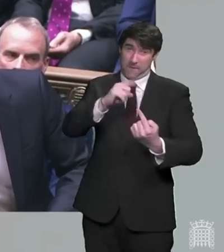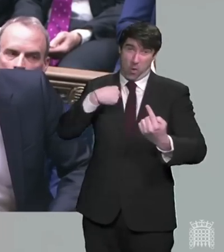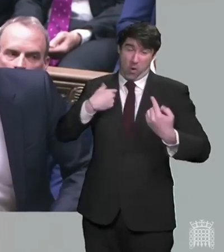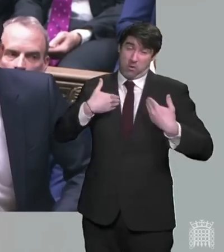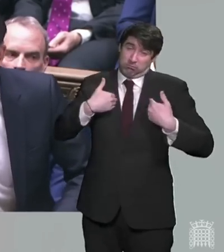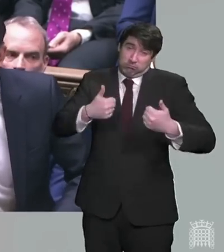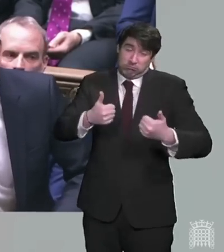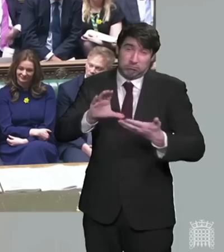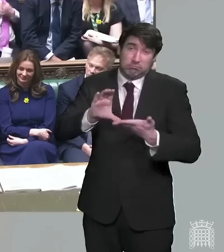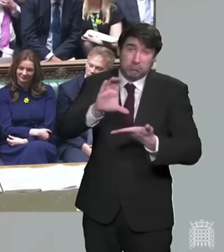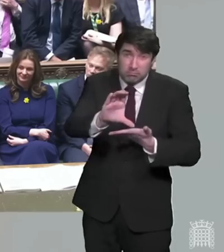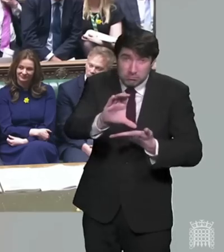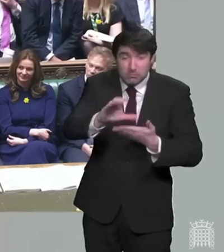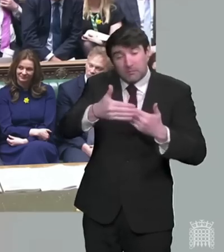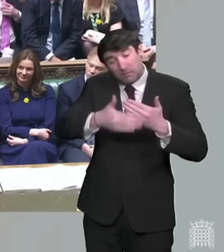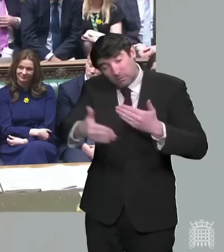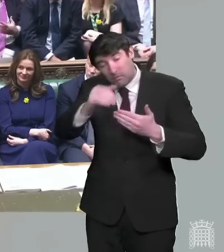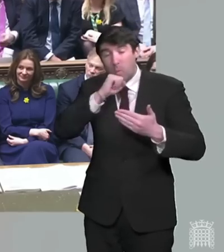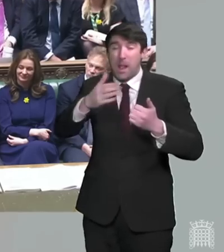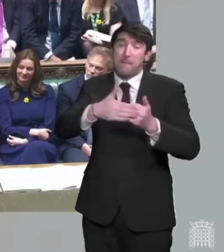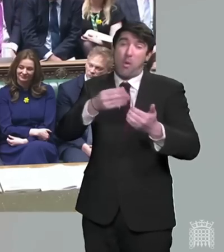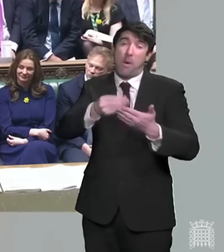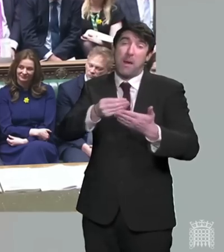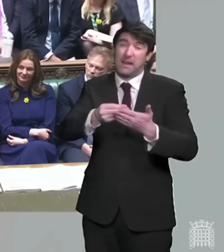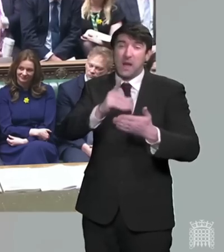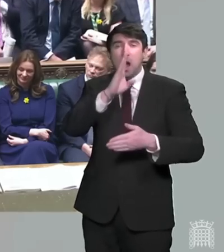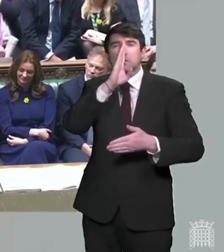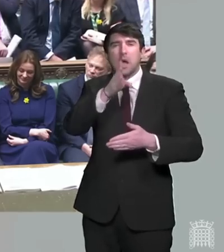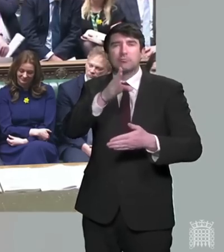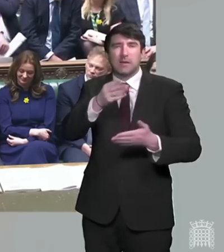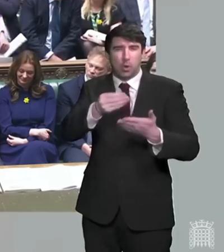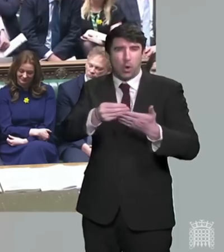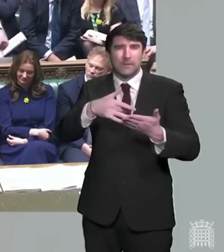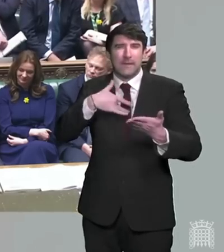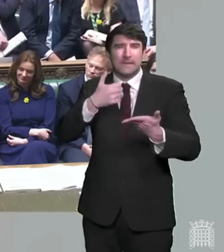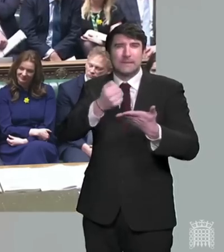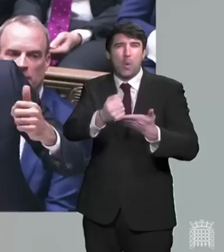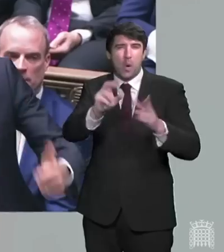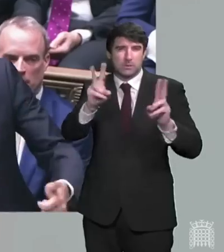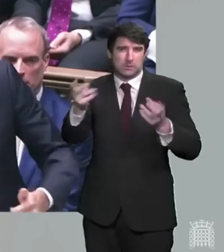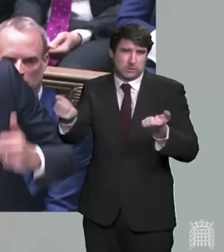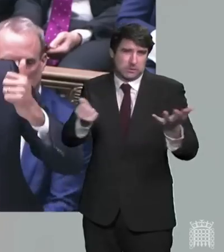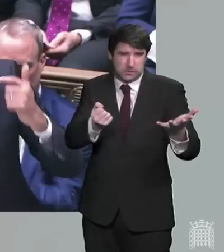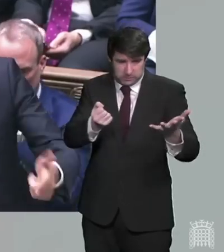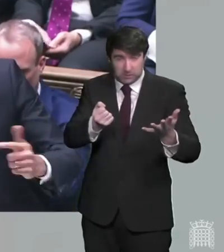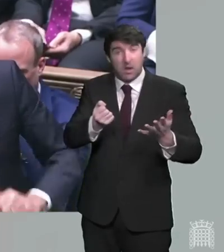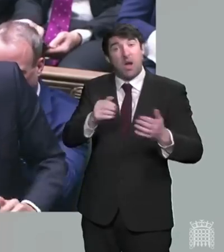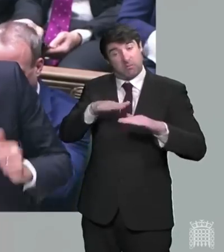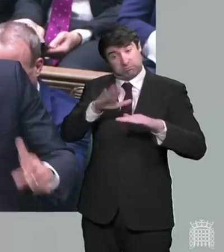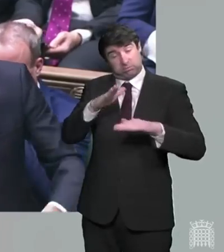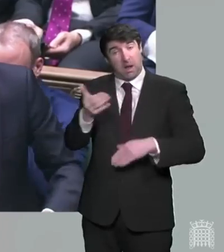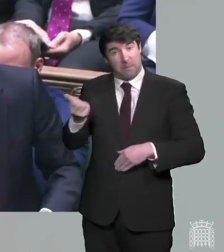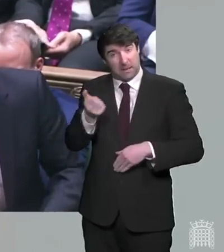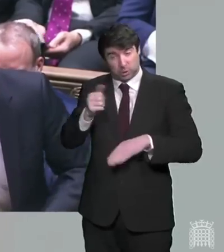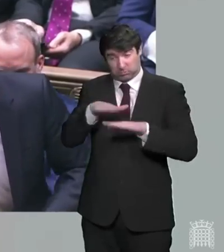the coming year for the most vulnerable, with direct cost of living support worth up to £1,000, but also a record increase in pensions, record increase in